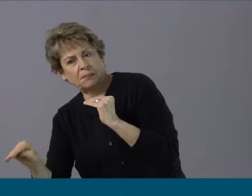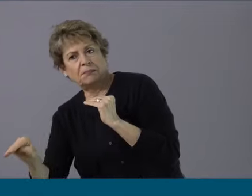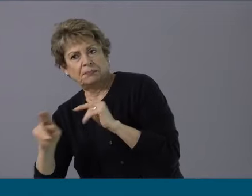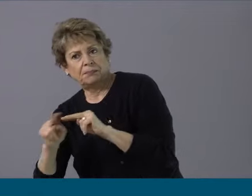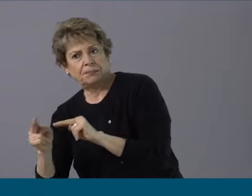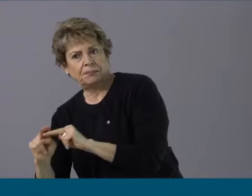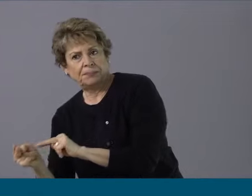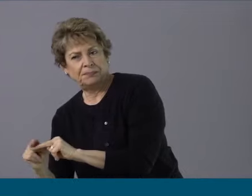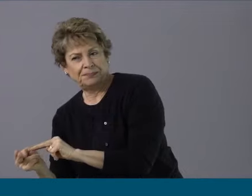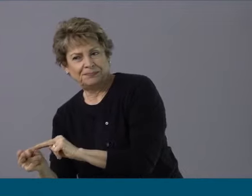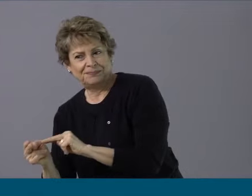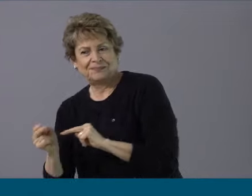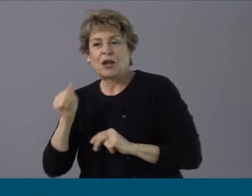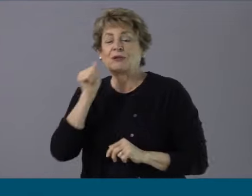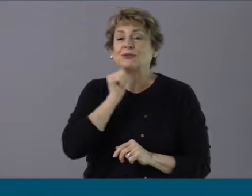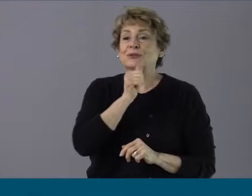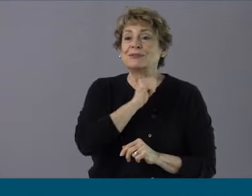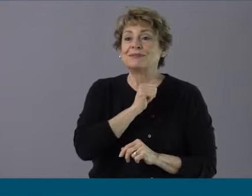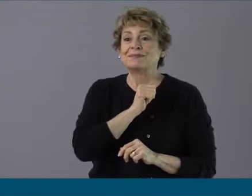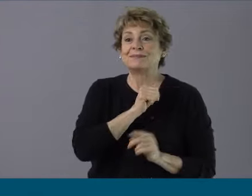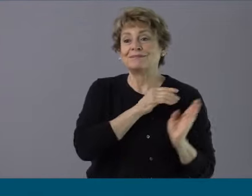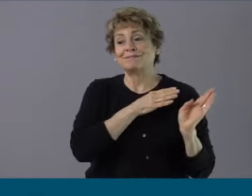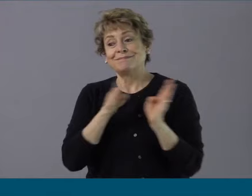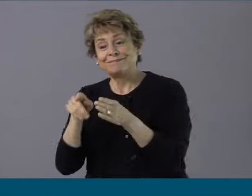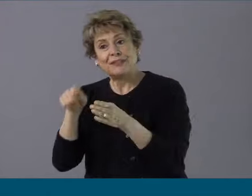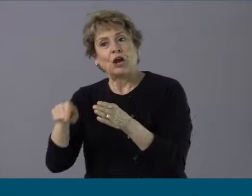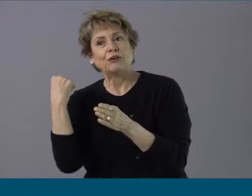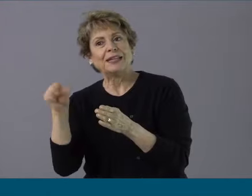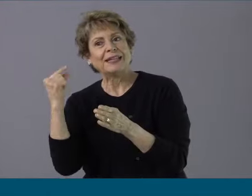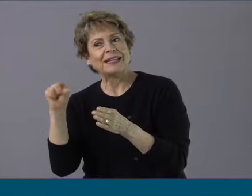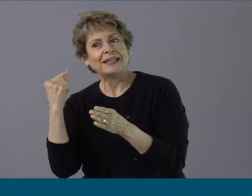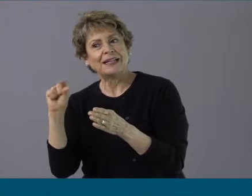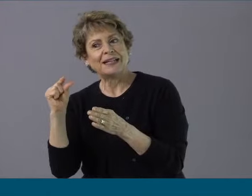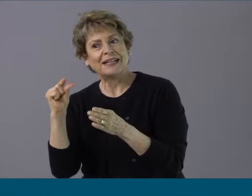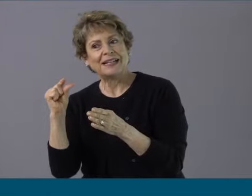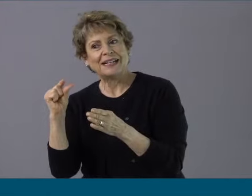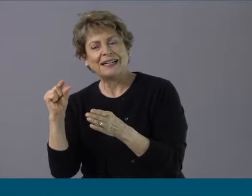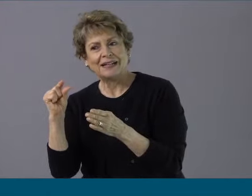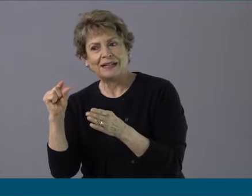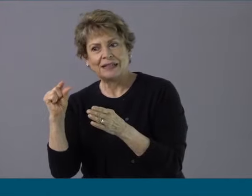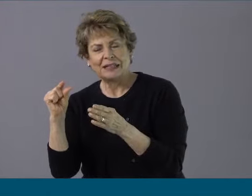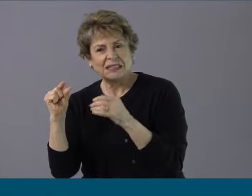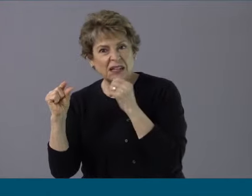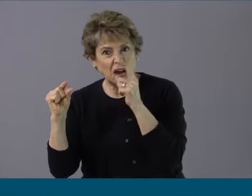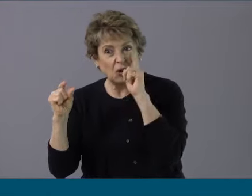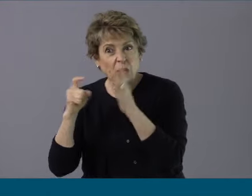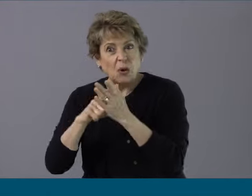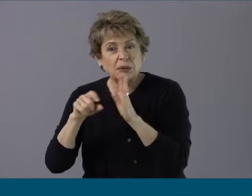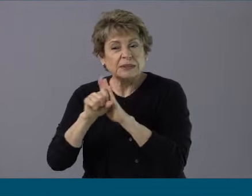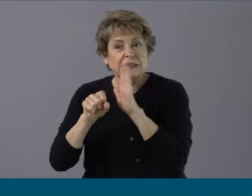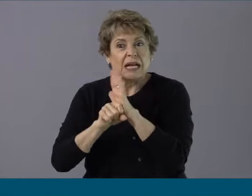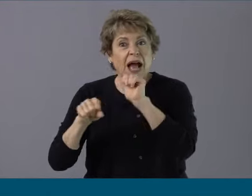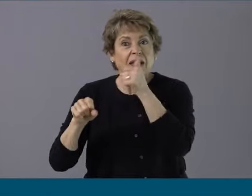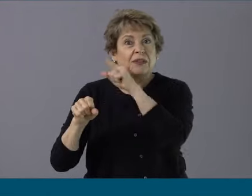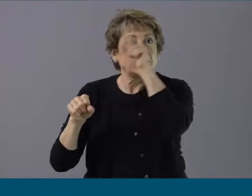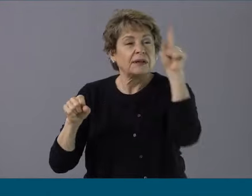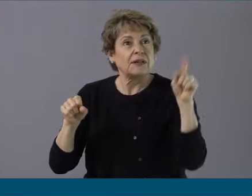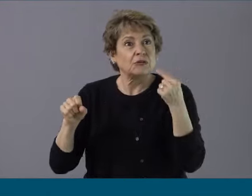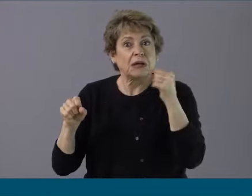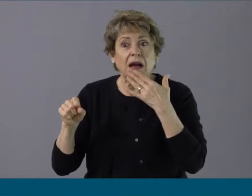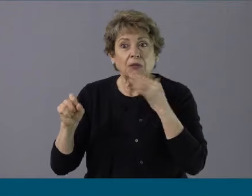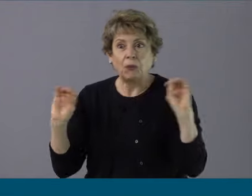the green. There aren't many states in the green. This has been a difference in the last week because of the